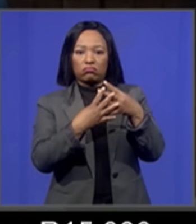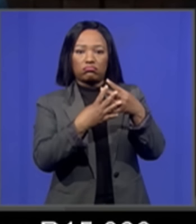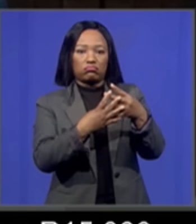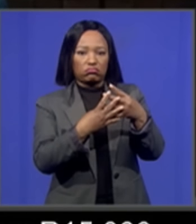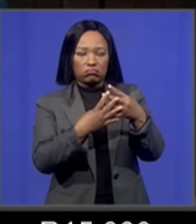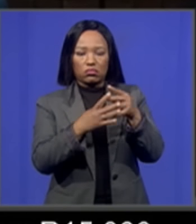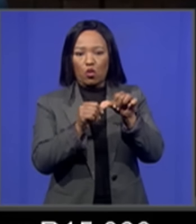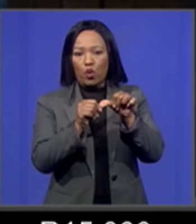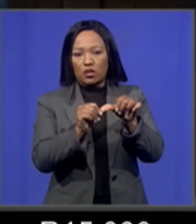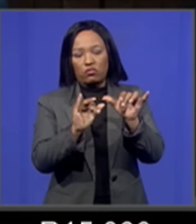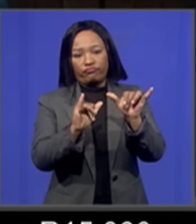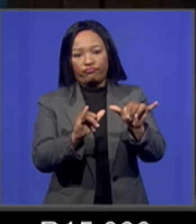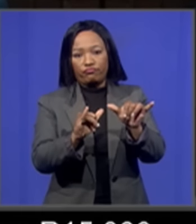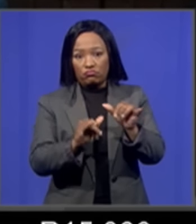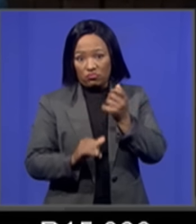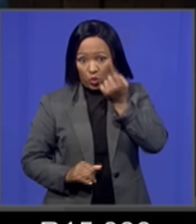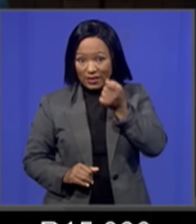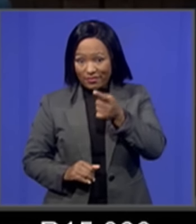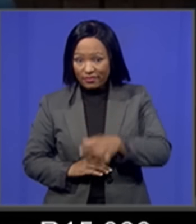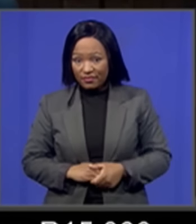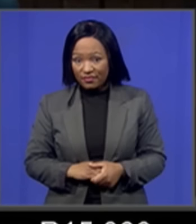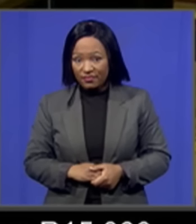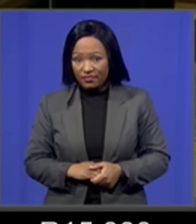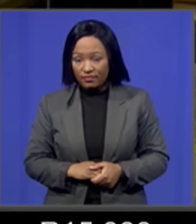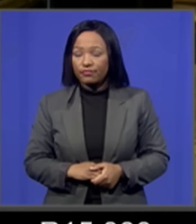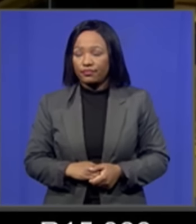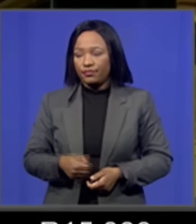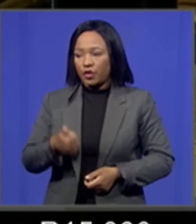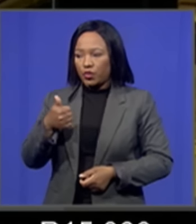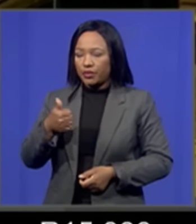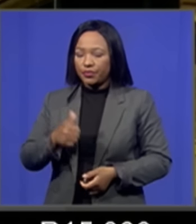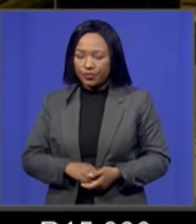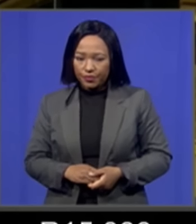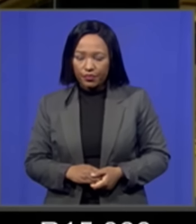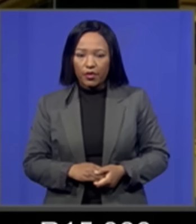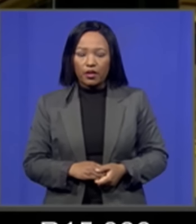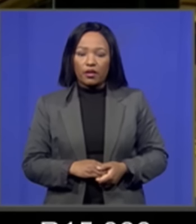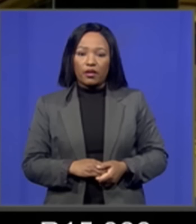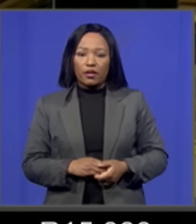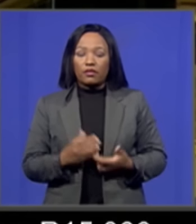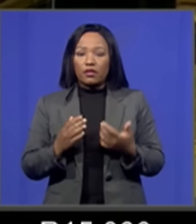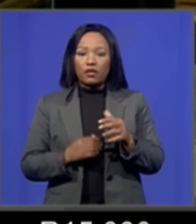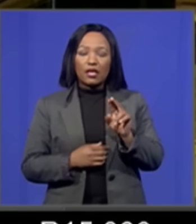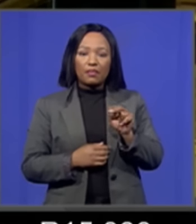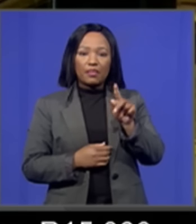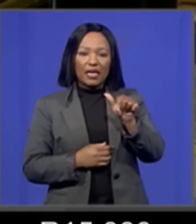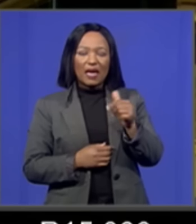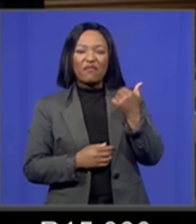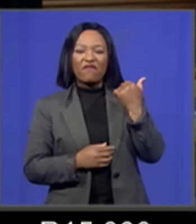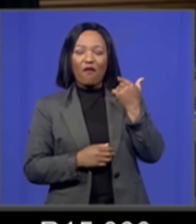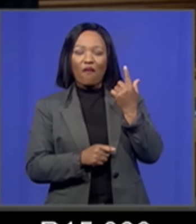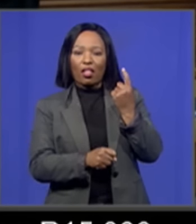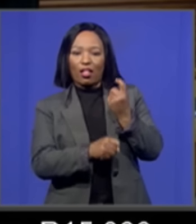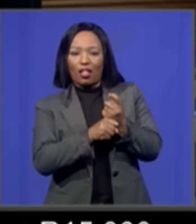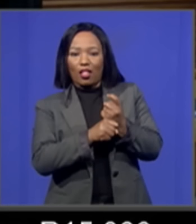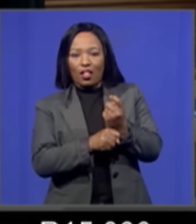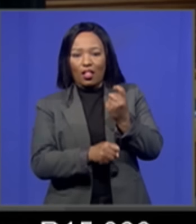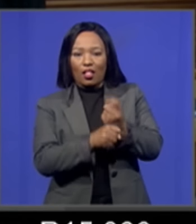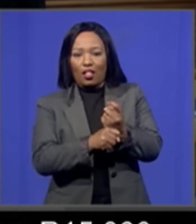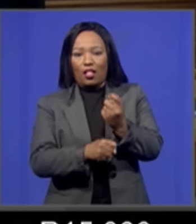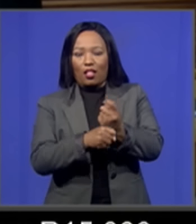until the matter is finalized. Do you understand? Good. Botšhotšhisi bo ile ba ganetša kgopelo ya peili ga e sa le tsheko e thoma